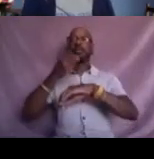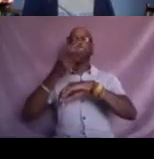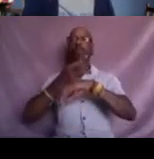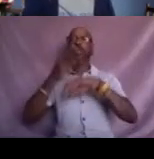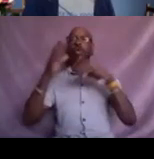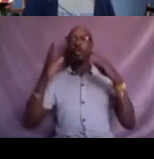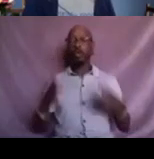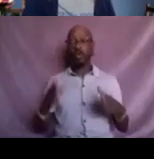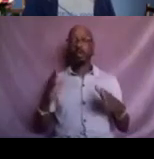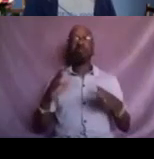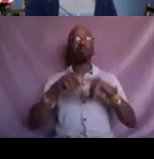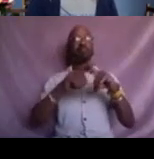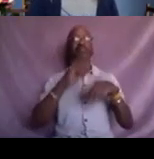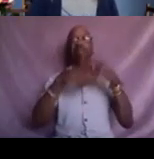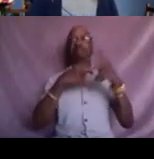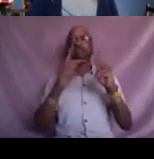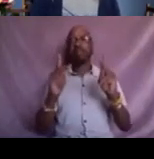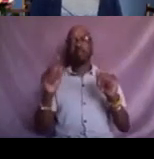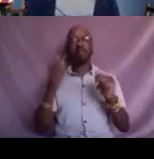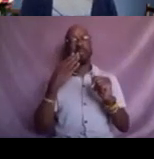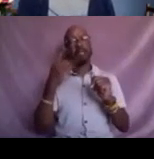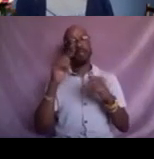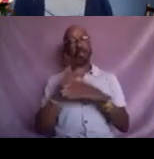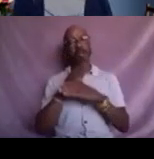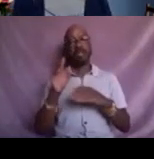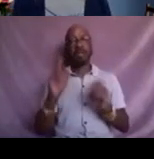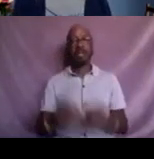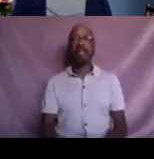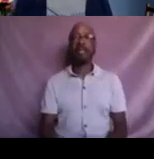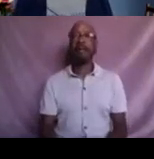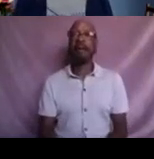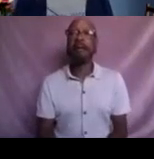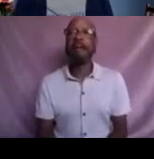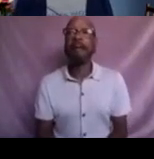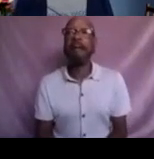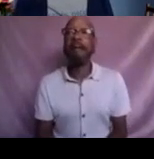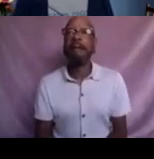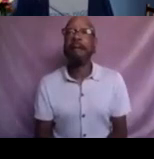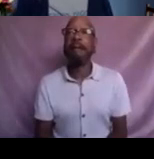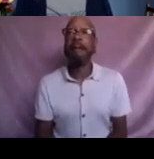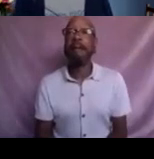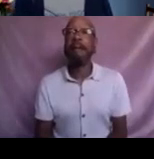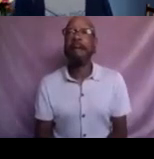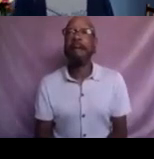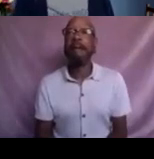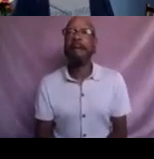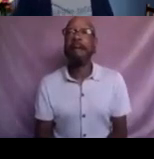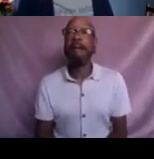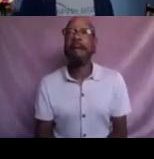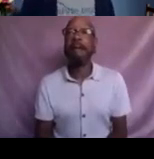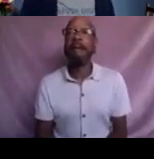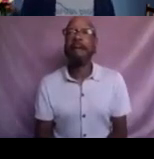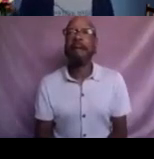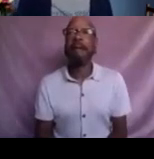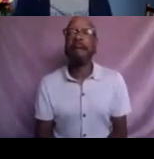thank you for sharing. Okay, let's talk about adding students. There are 3 ways to